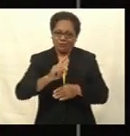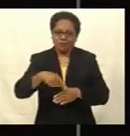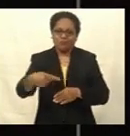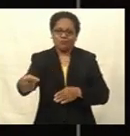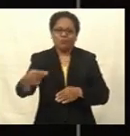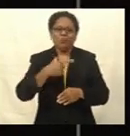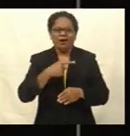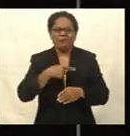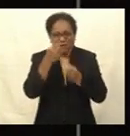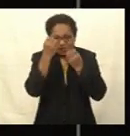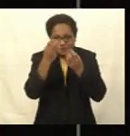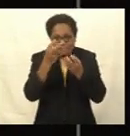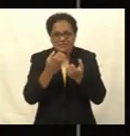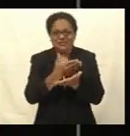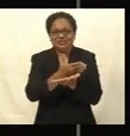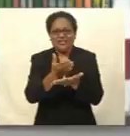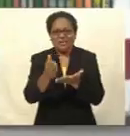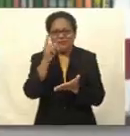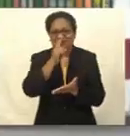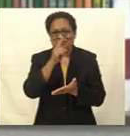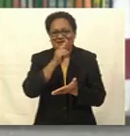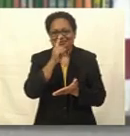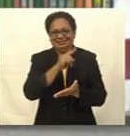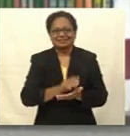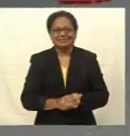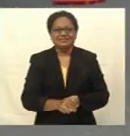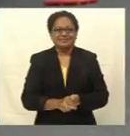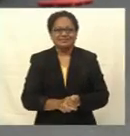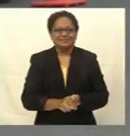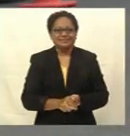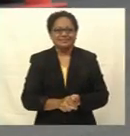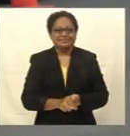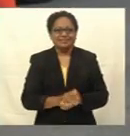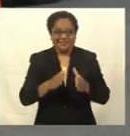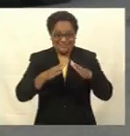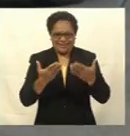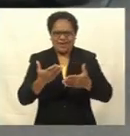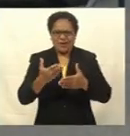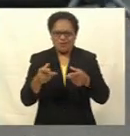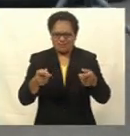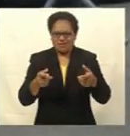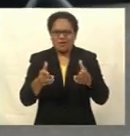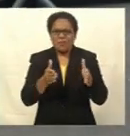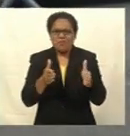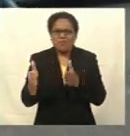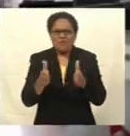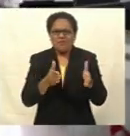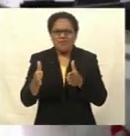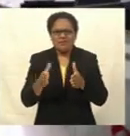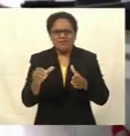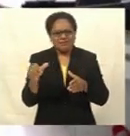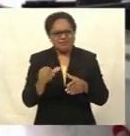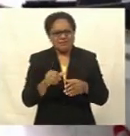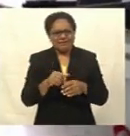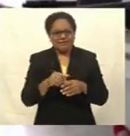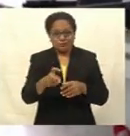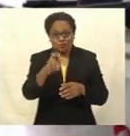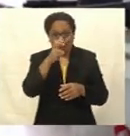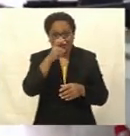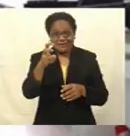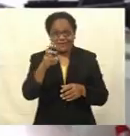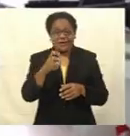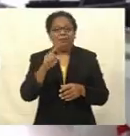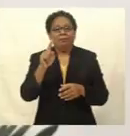inform the people. Lena Rees has more. In a time where movement is restricted, people are more hungry for information to which the